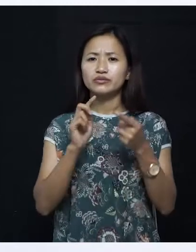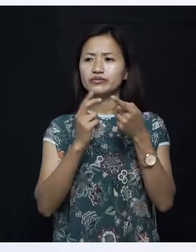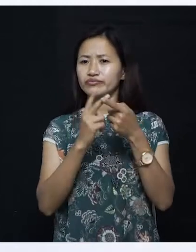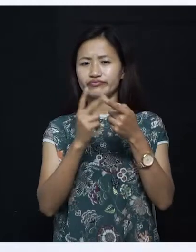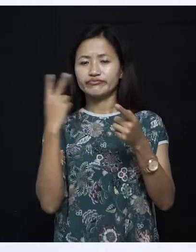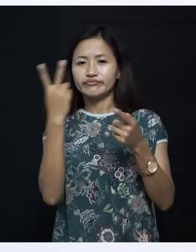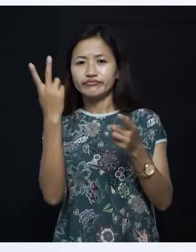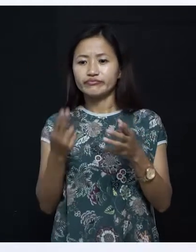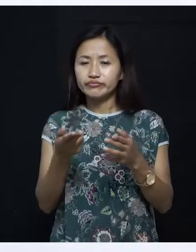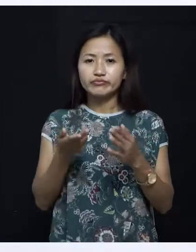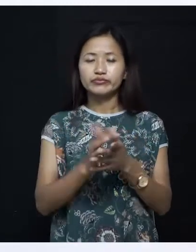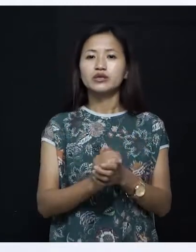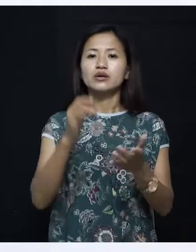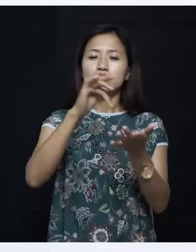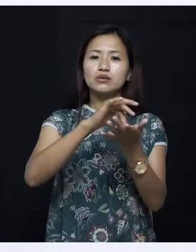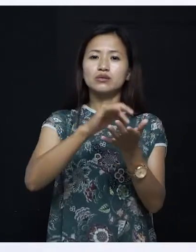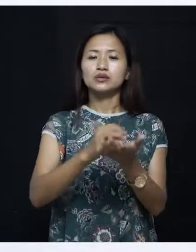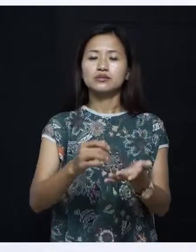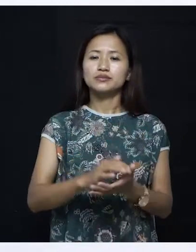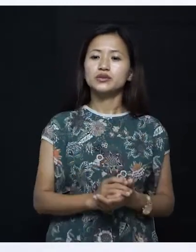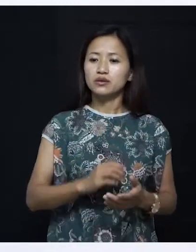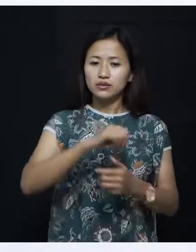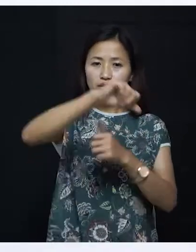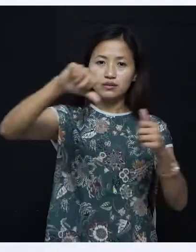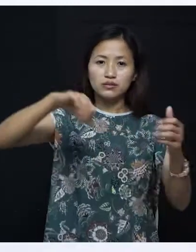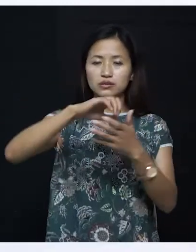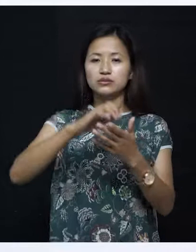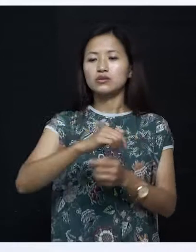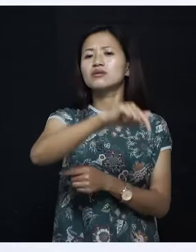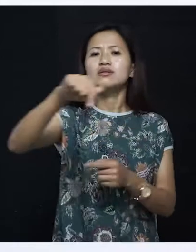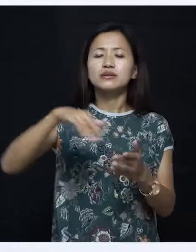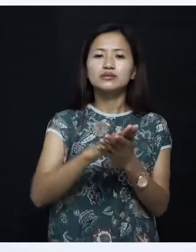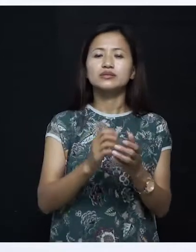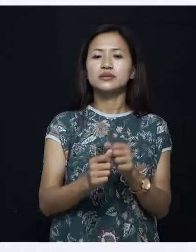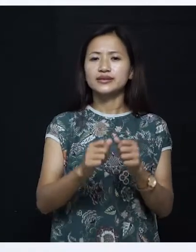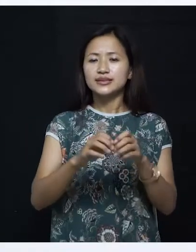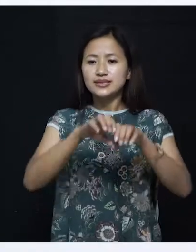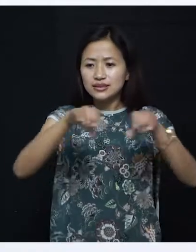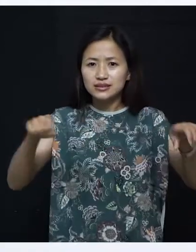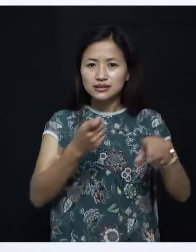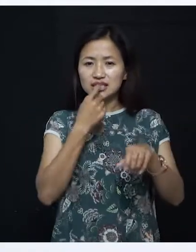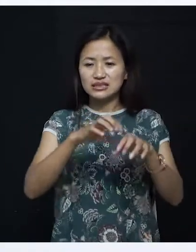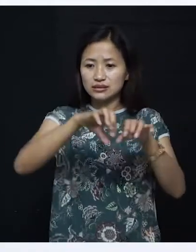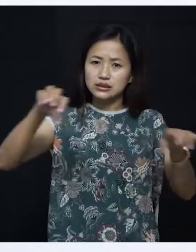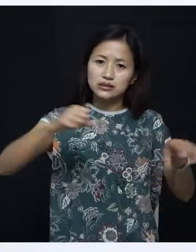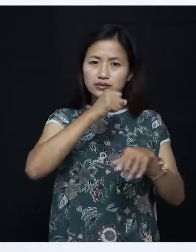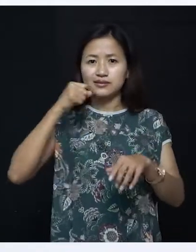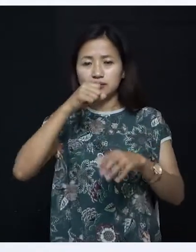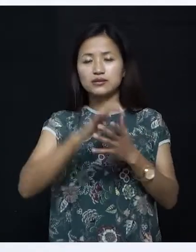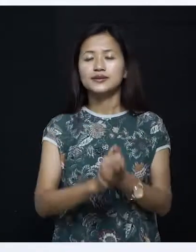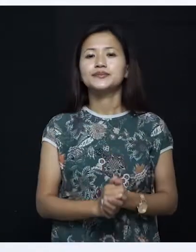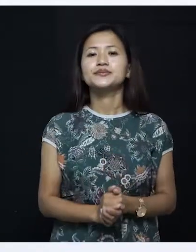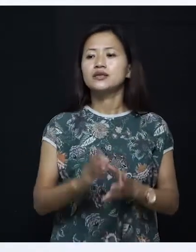the industry is not located around the sugar cane, so to say, or if it is nearby, not nearby, or if the